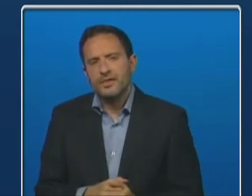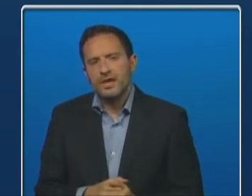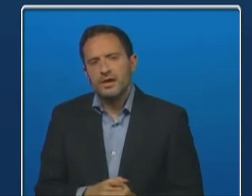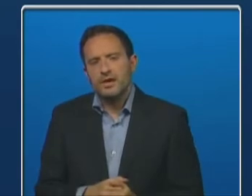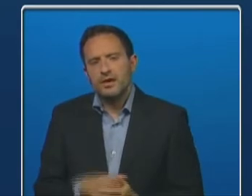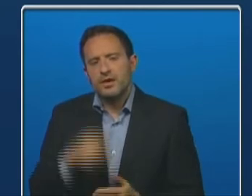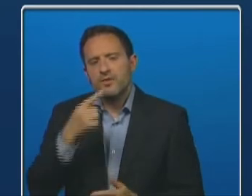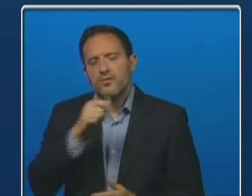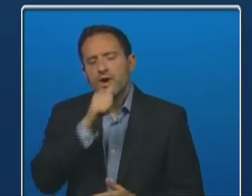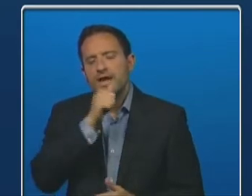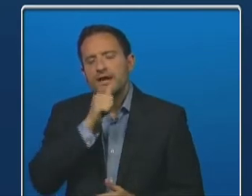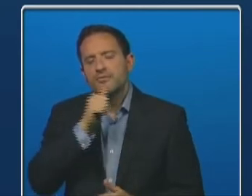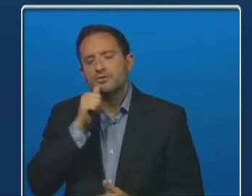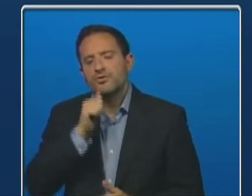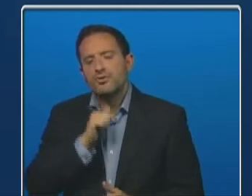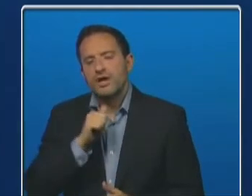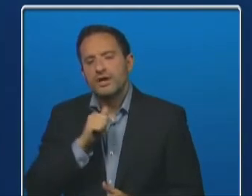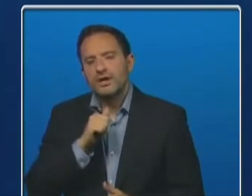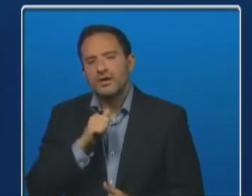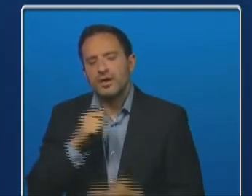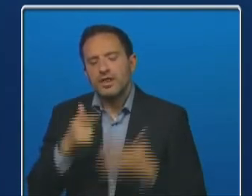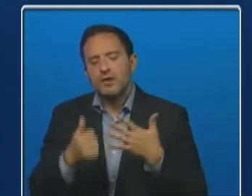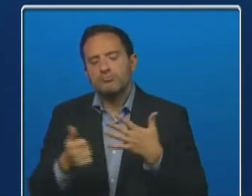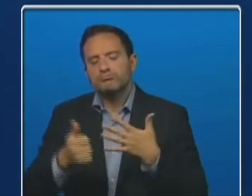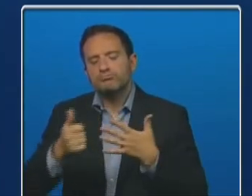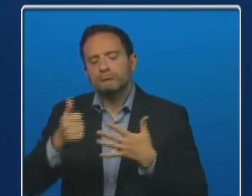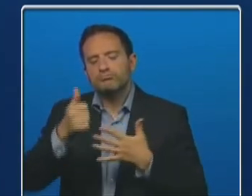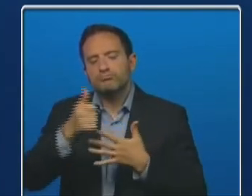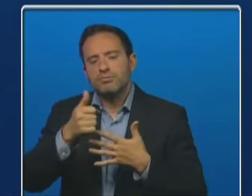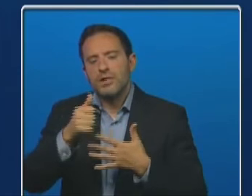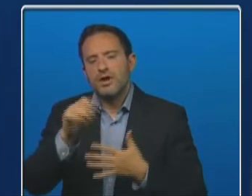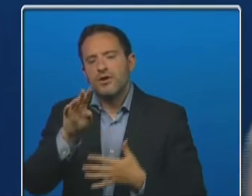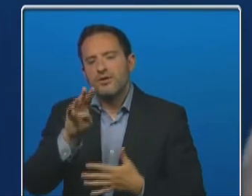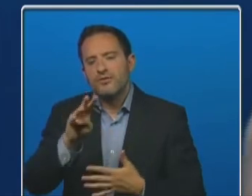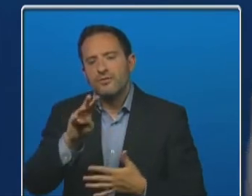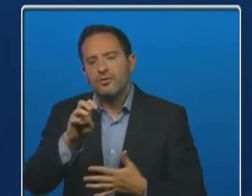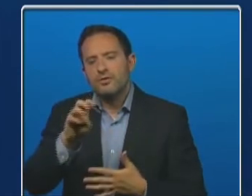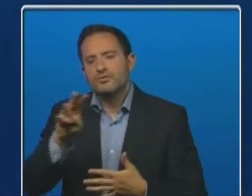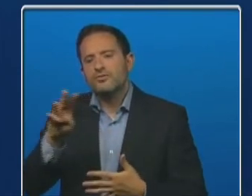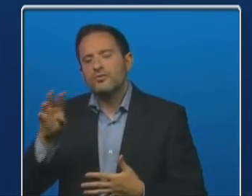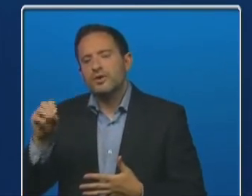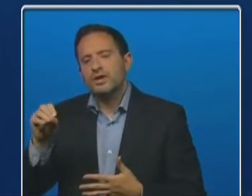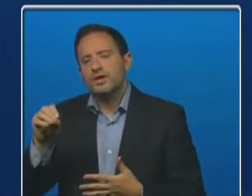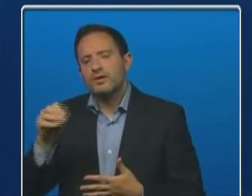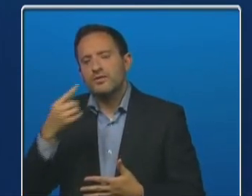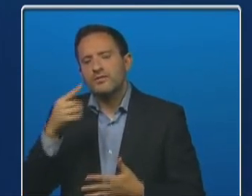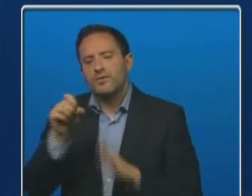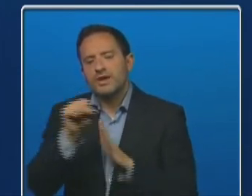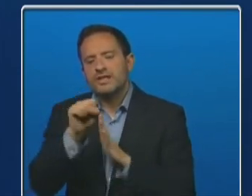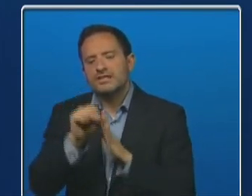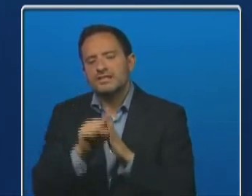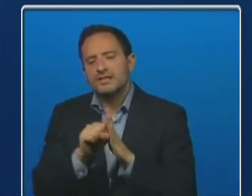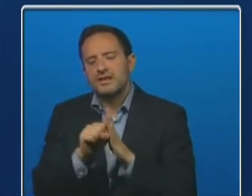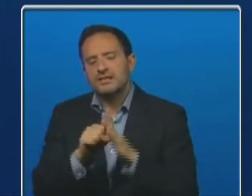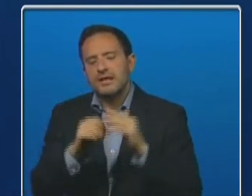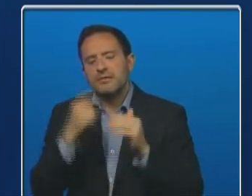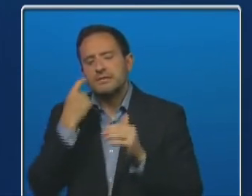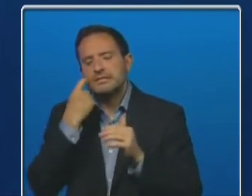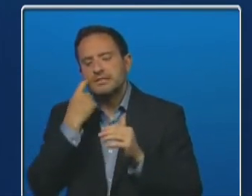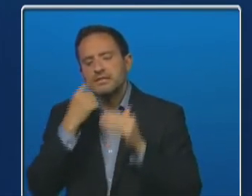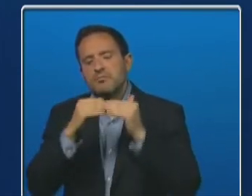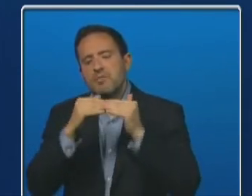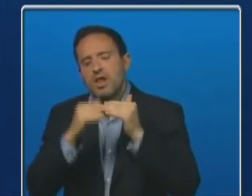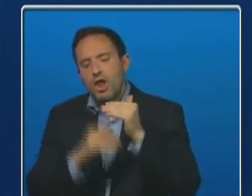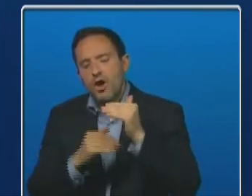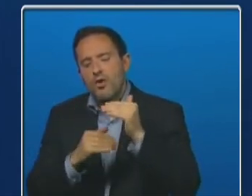For Arizona, they were ranking number 440 as far as the states that were just below the